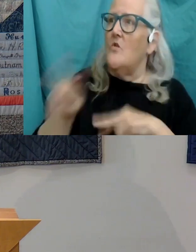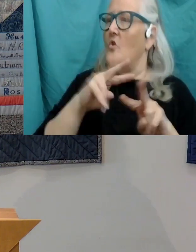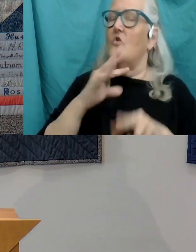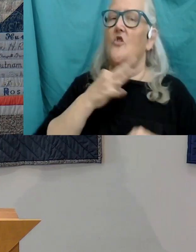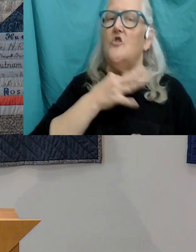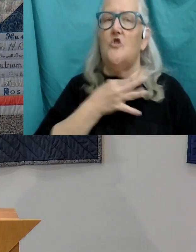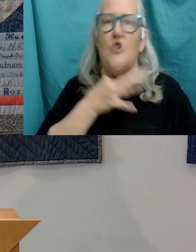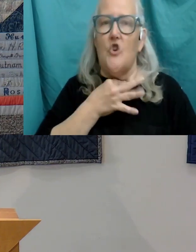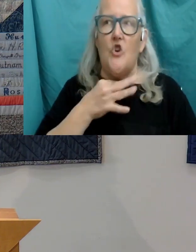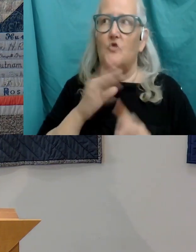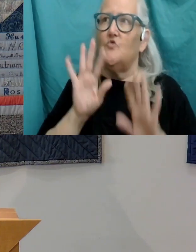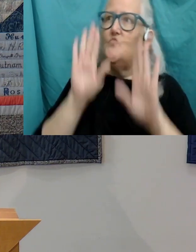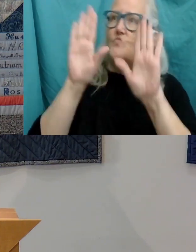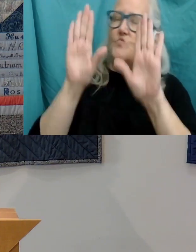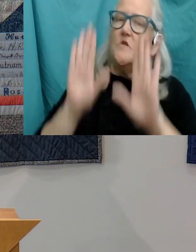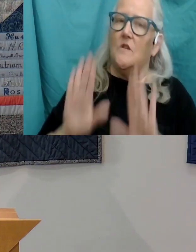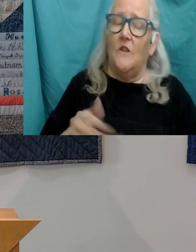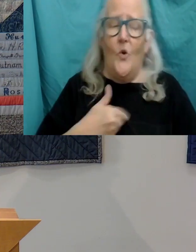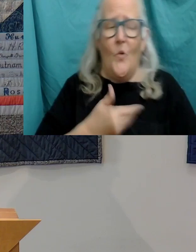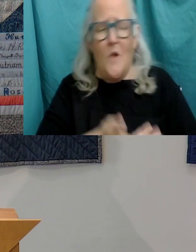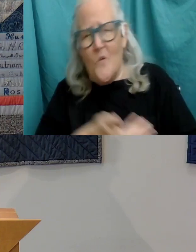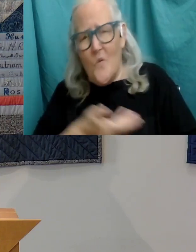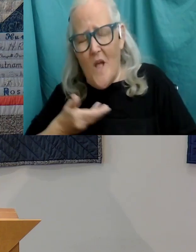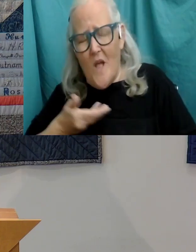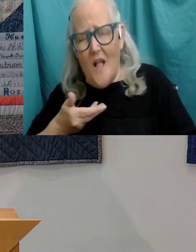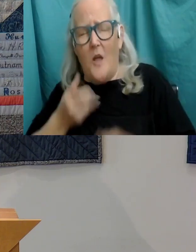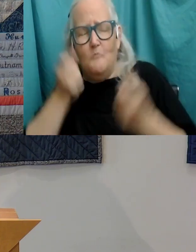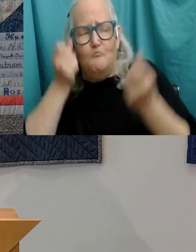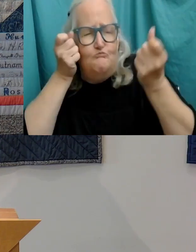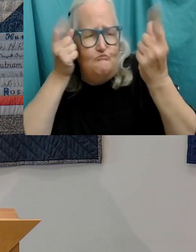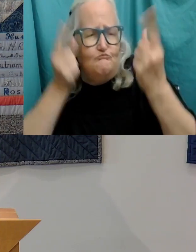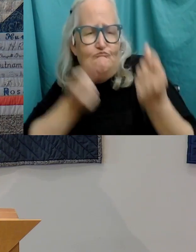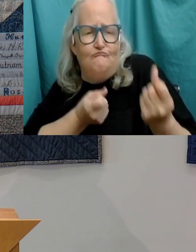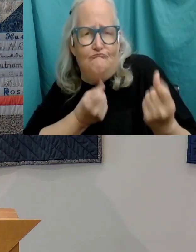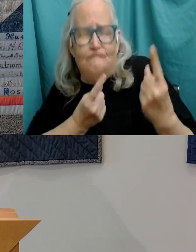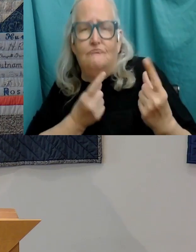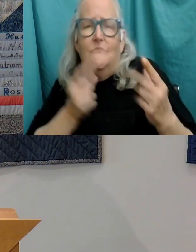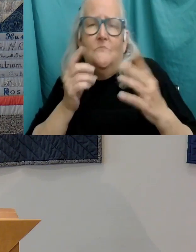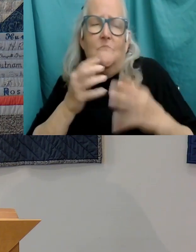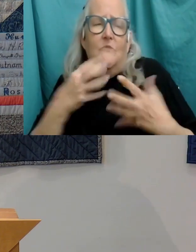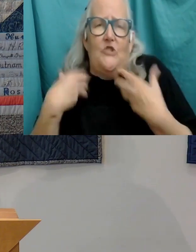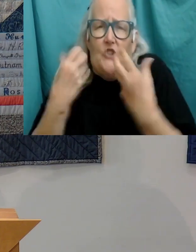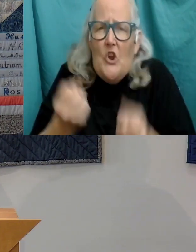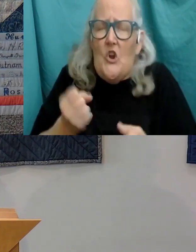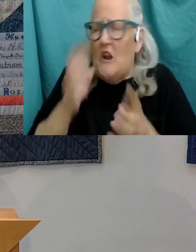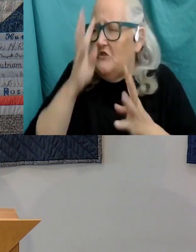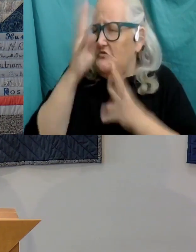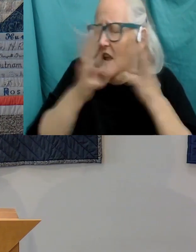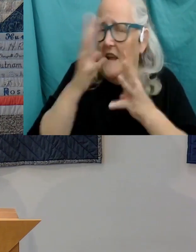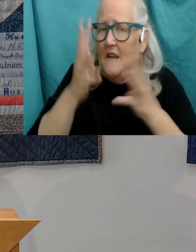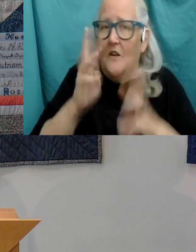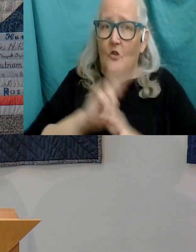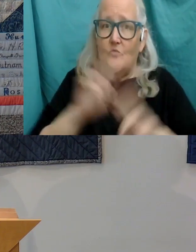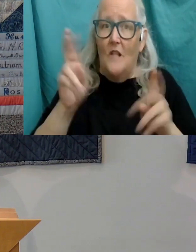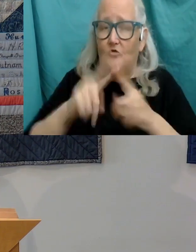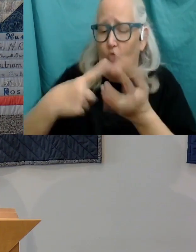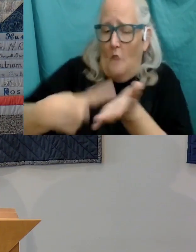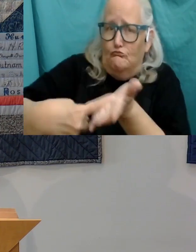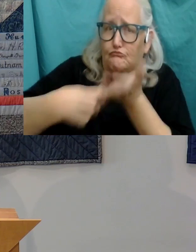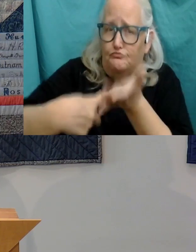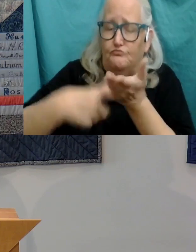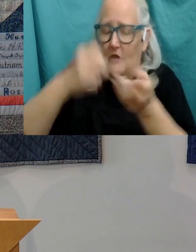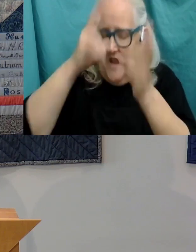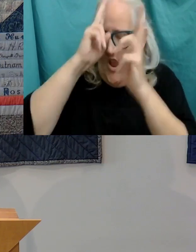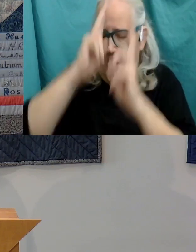aboard compassion and courage and creativity, prepared to parley and to honor codes and covenants.